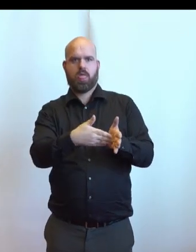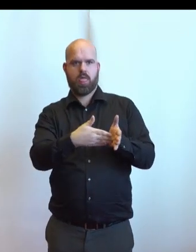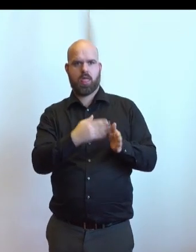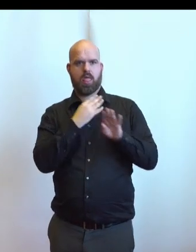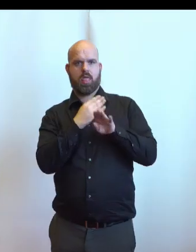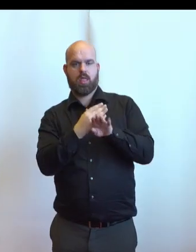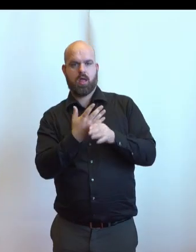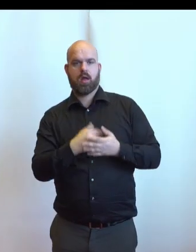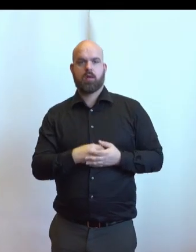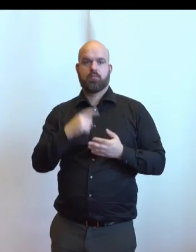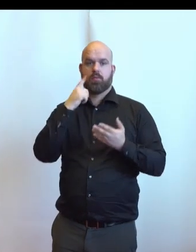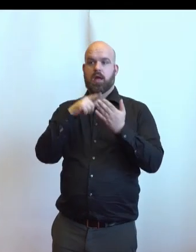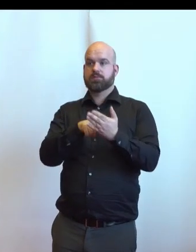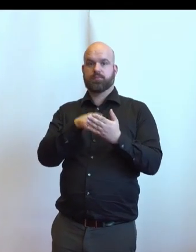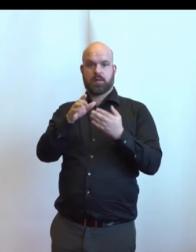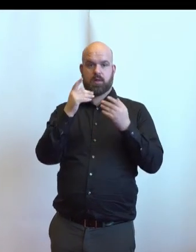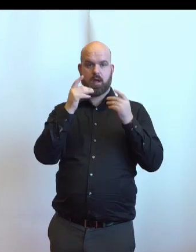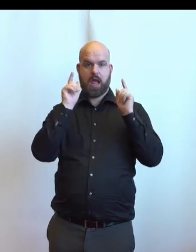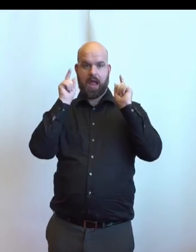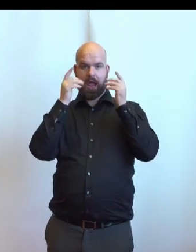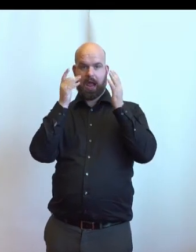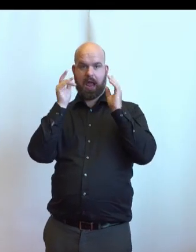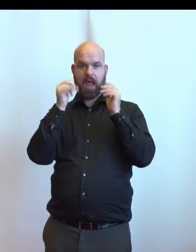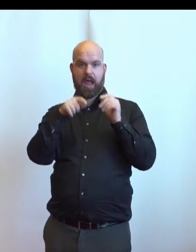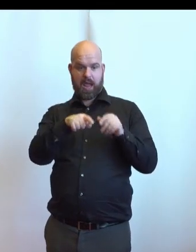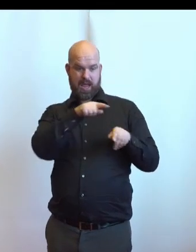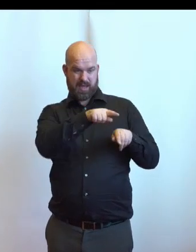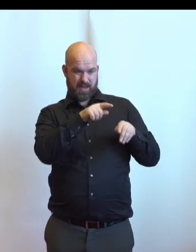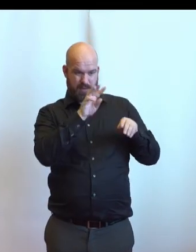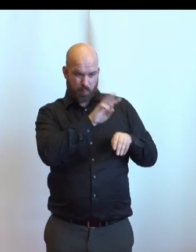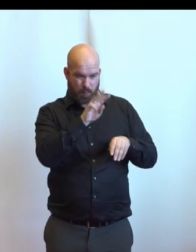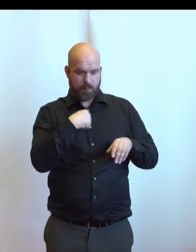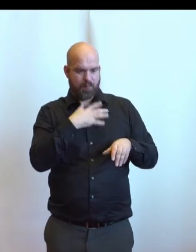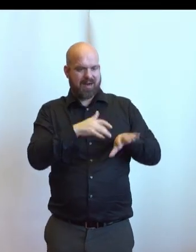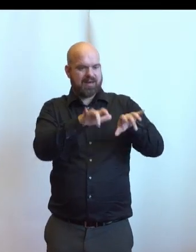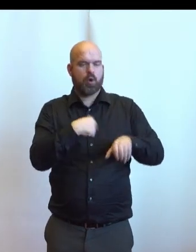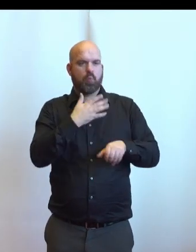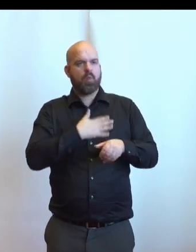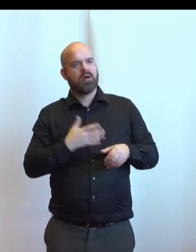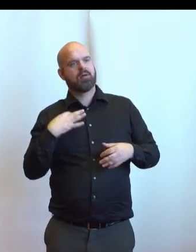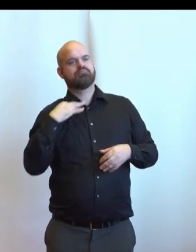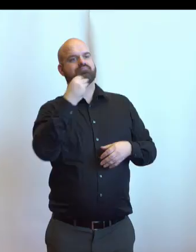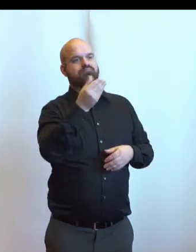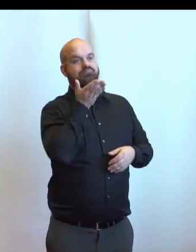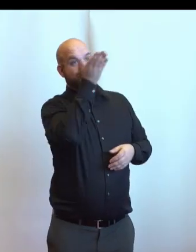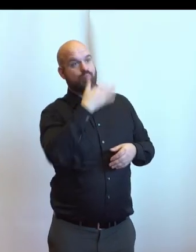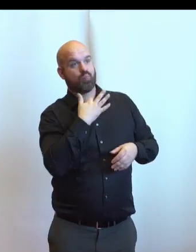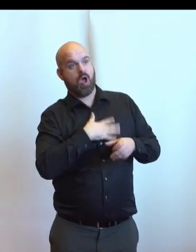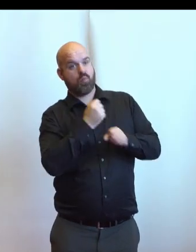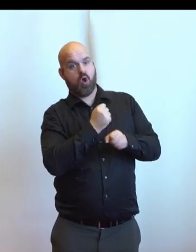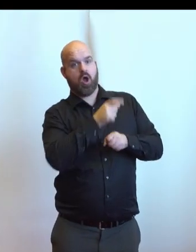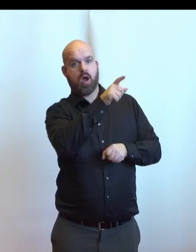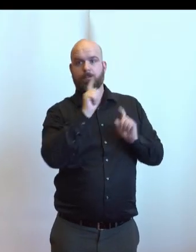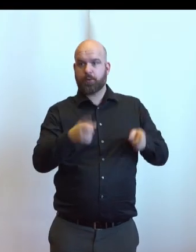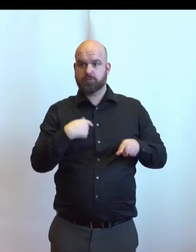be accessible, but somehow it's the way the technology is deployed that is as important as the technology itself. So if you've got